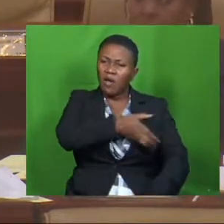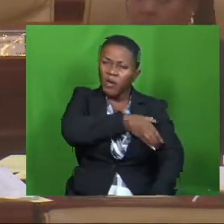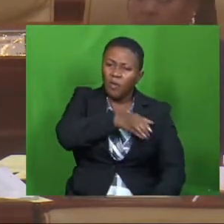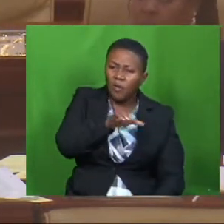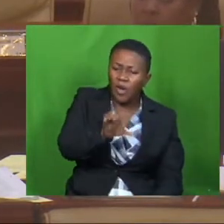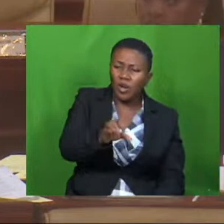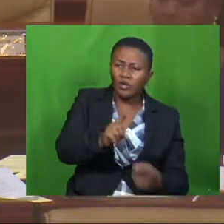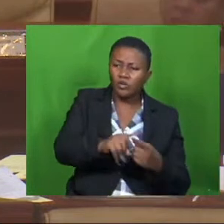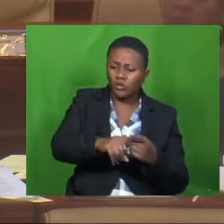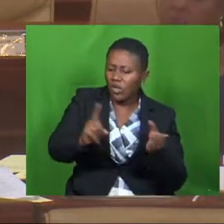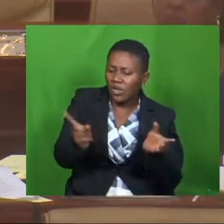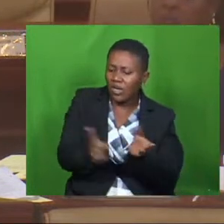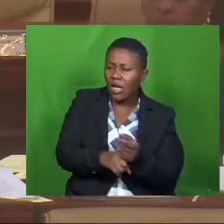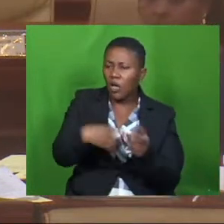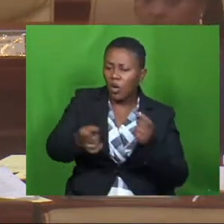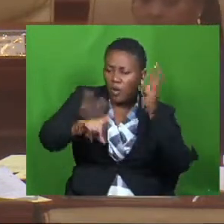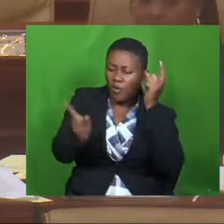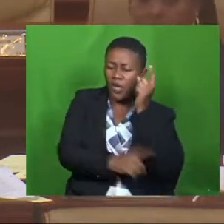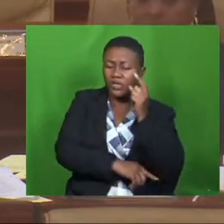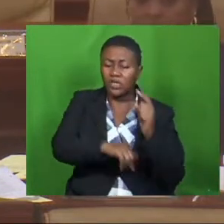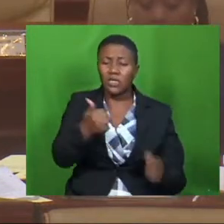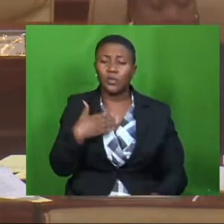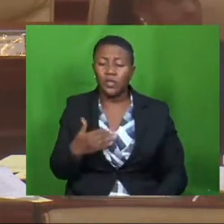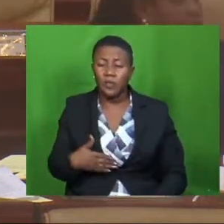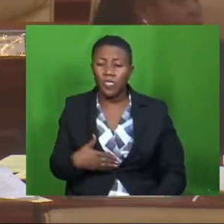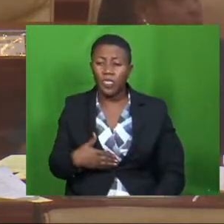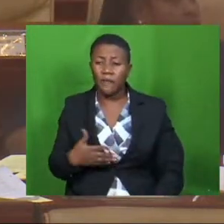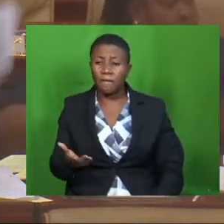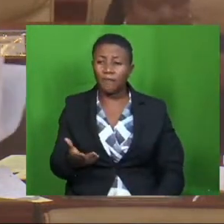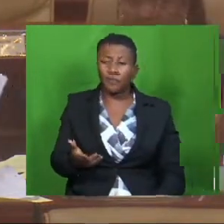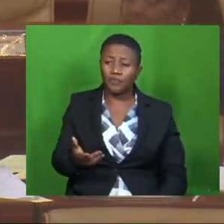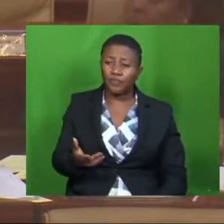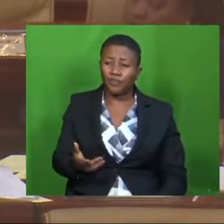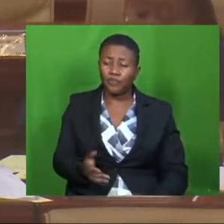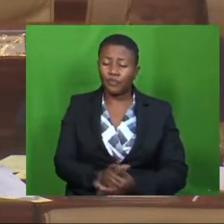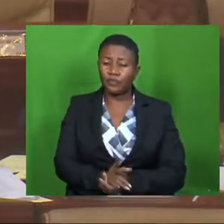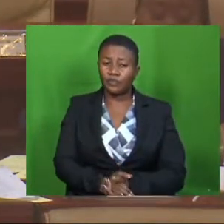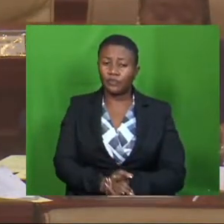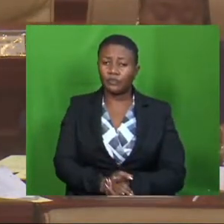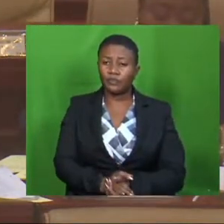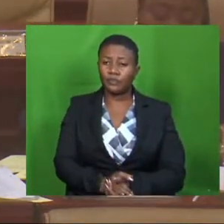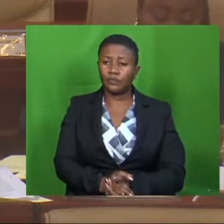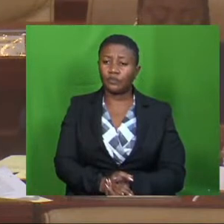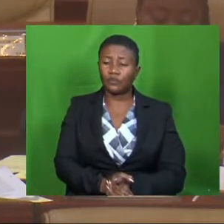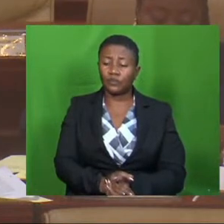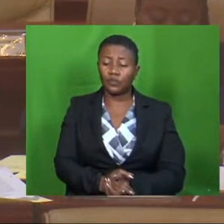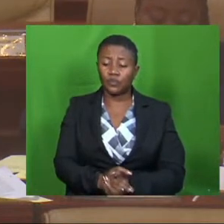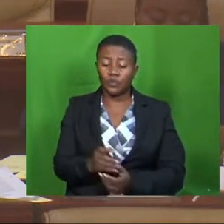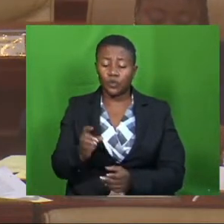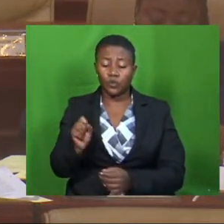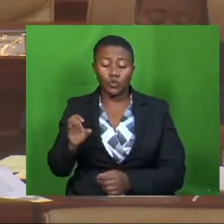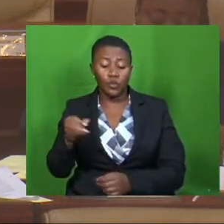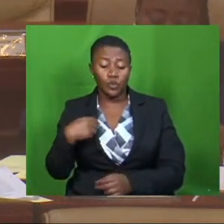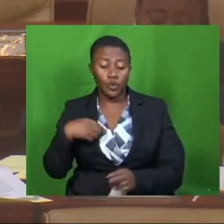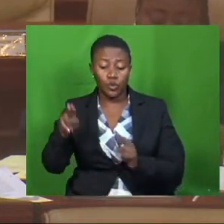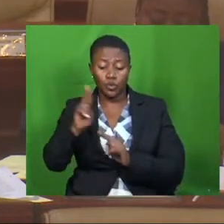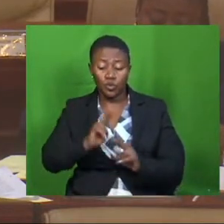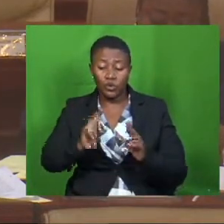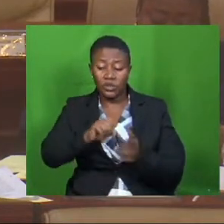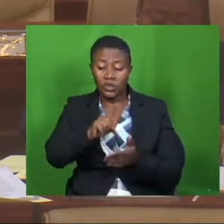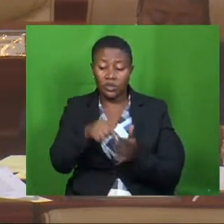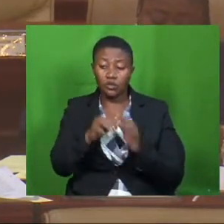Yes, let me come to Boriban Boy. Mr. Speaker, I'm grateful for the space to contribute to this